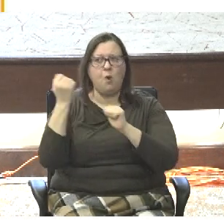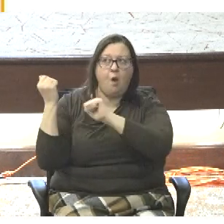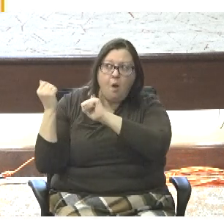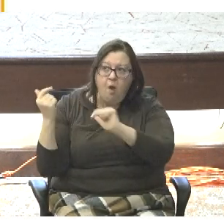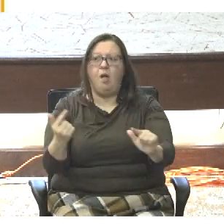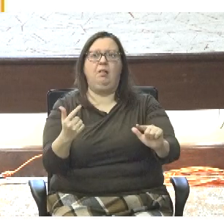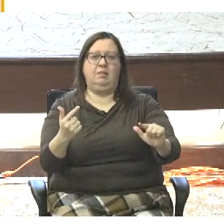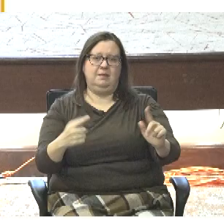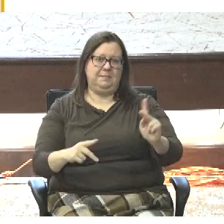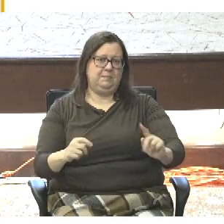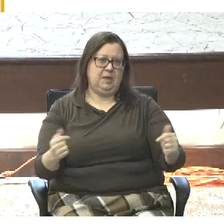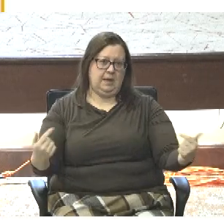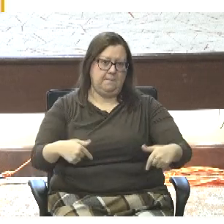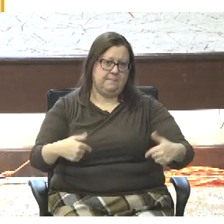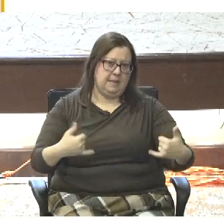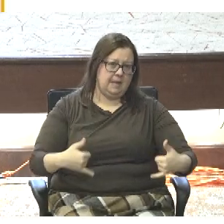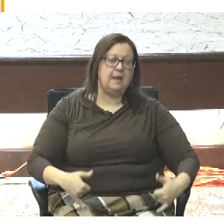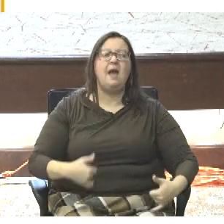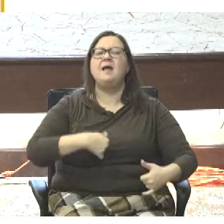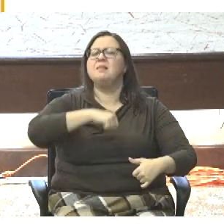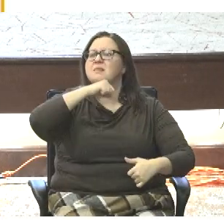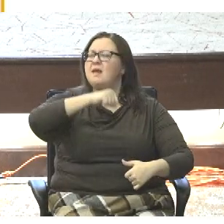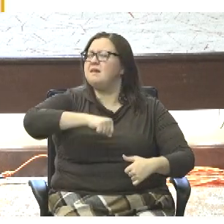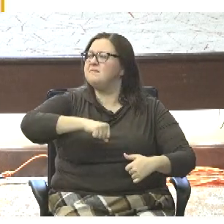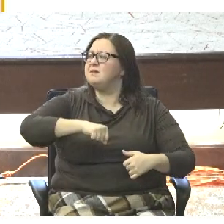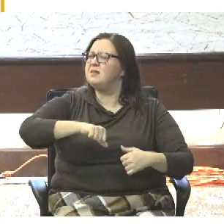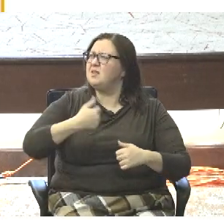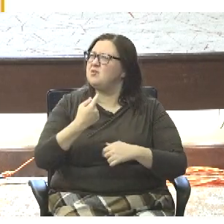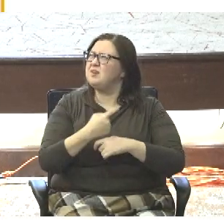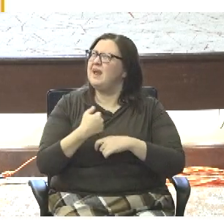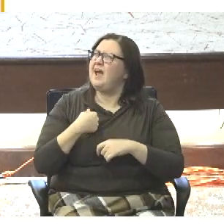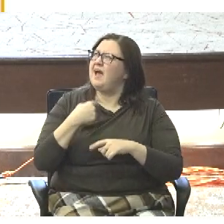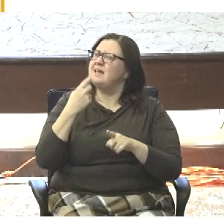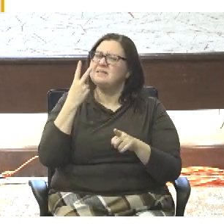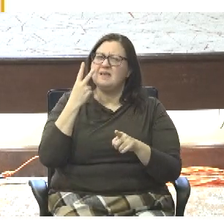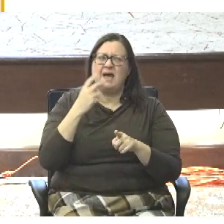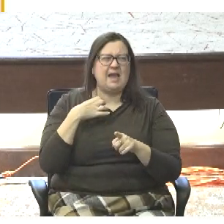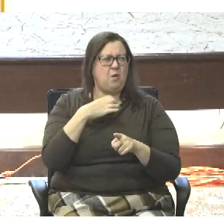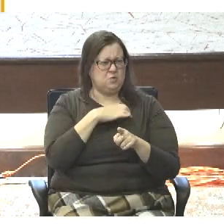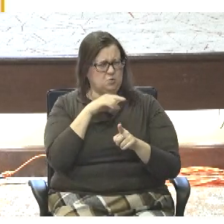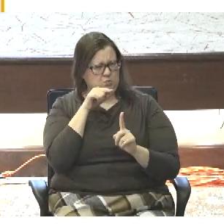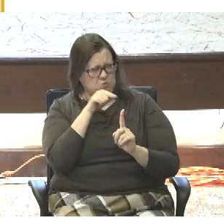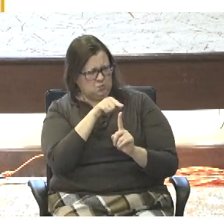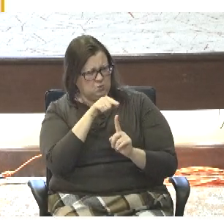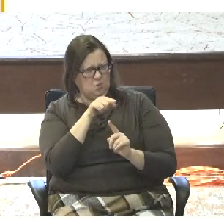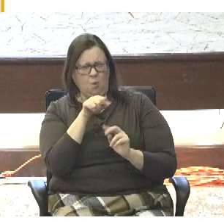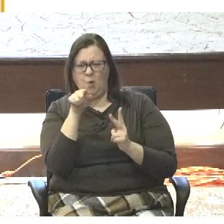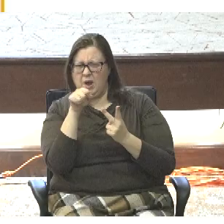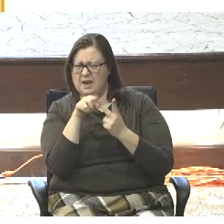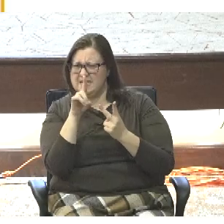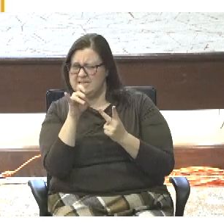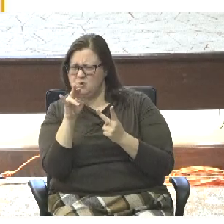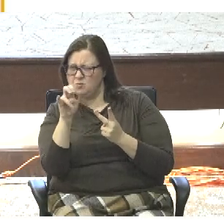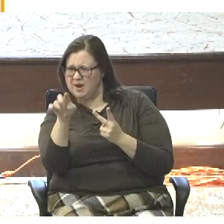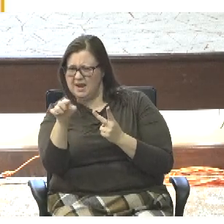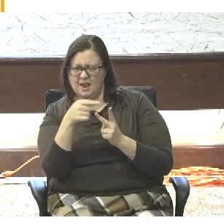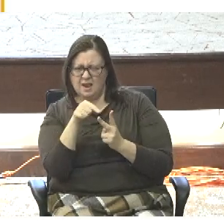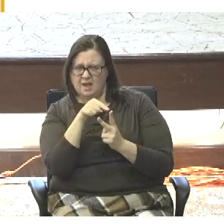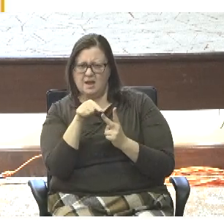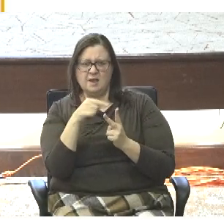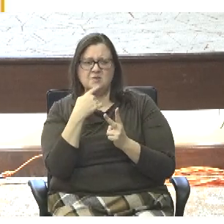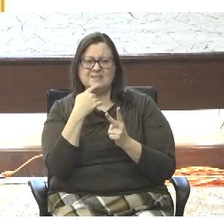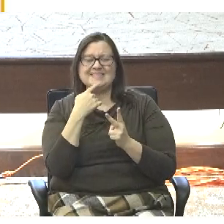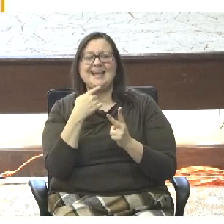everyone? And I love the term the other day, Councilmember Bearfield, I believe it was you or maybe Deidre, the K to